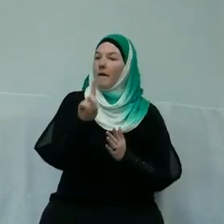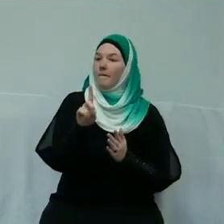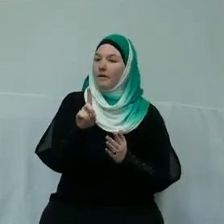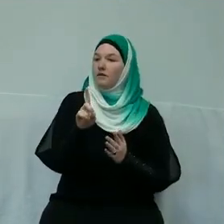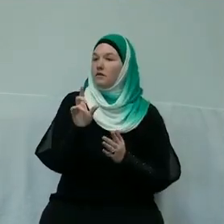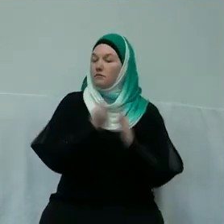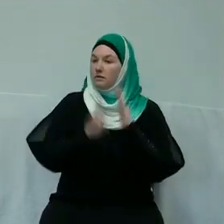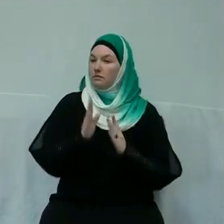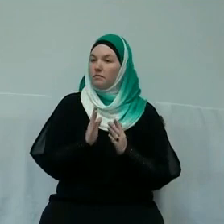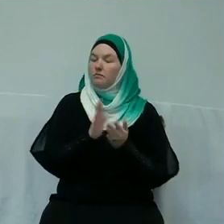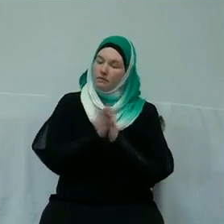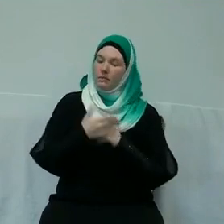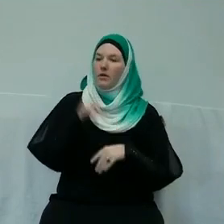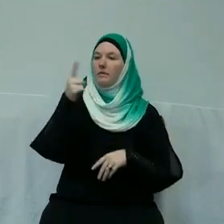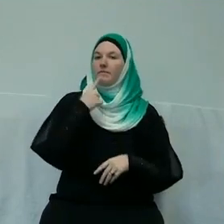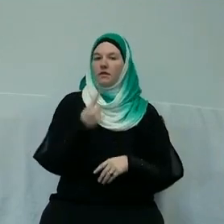as far as saying,